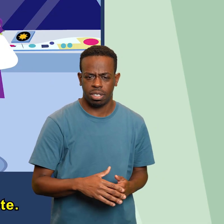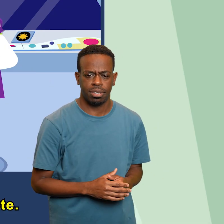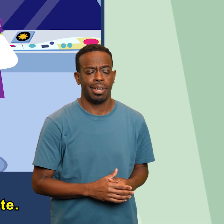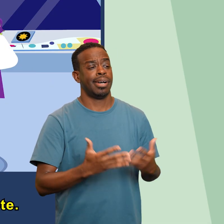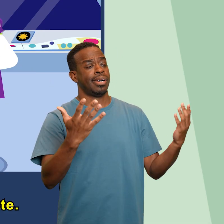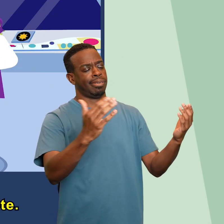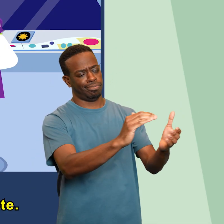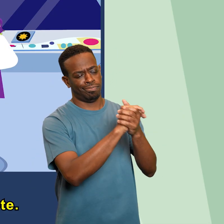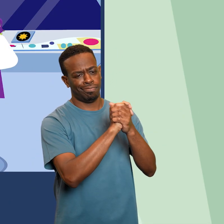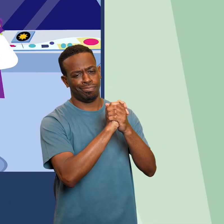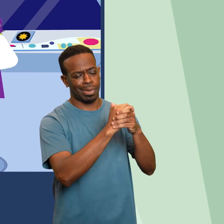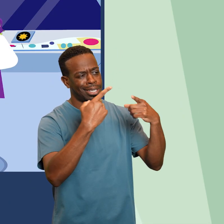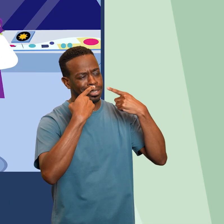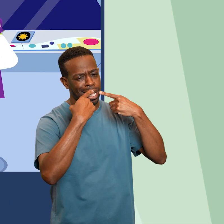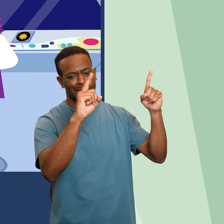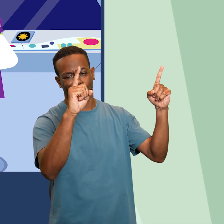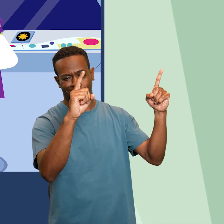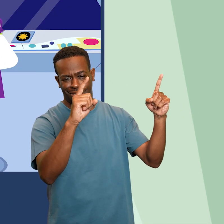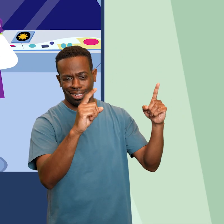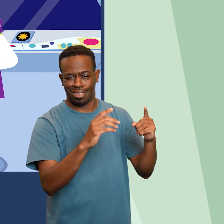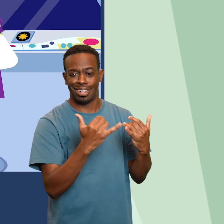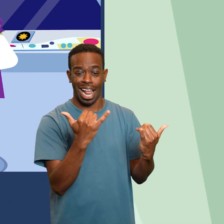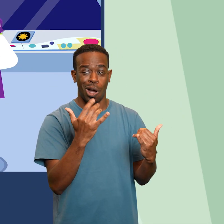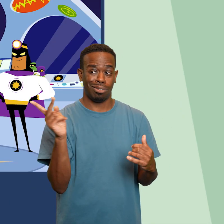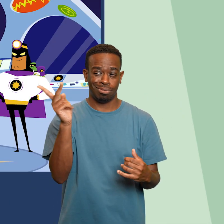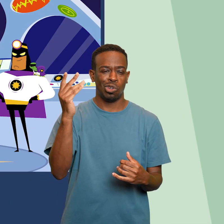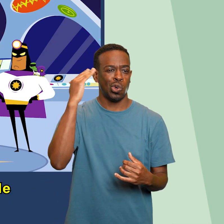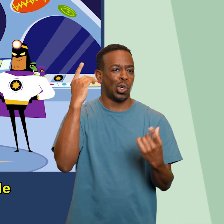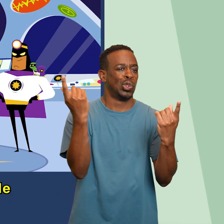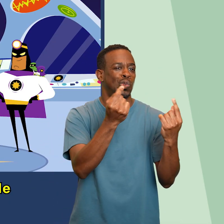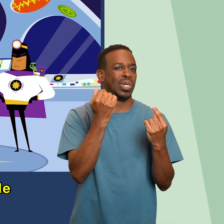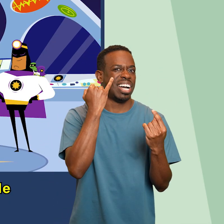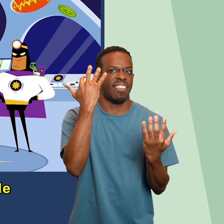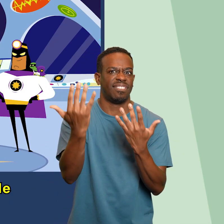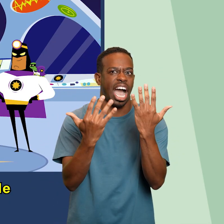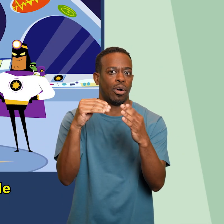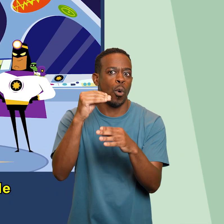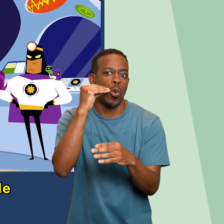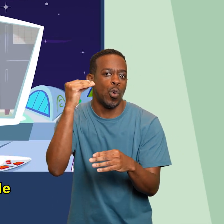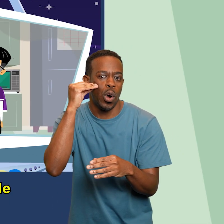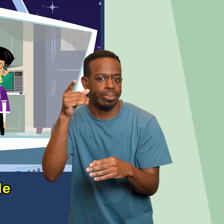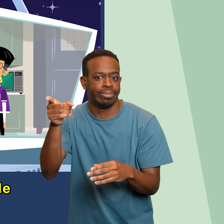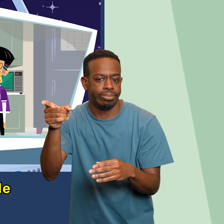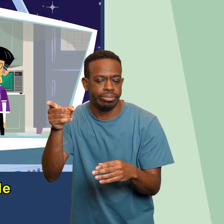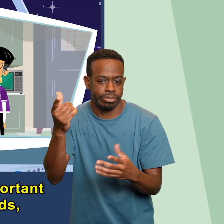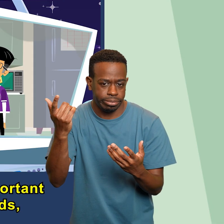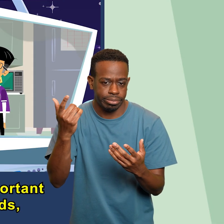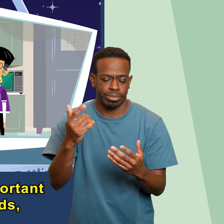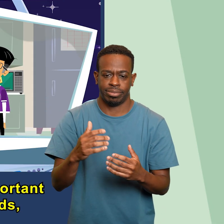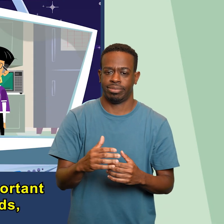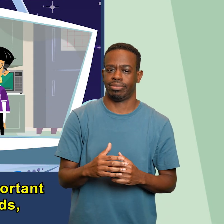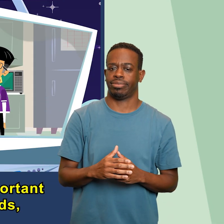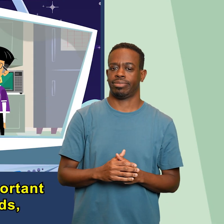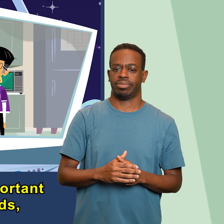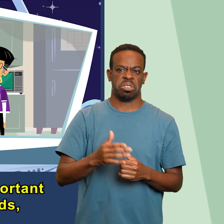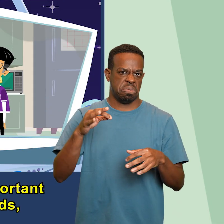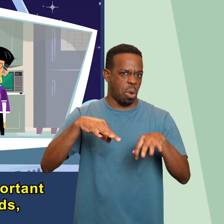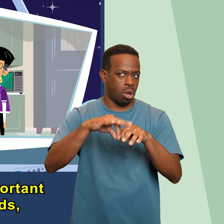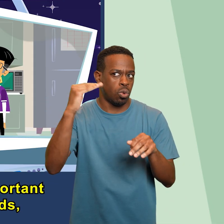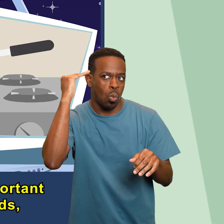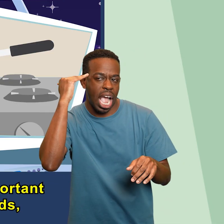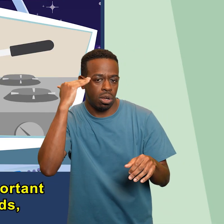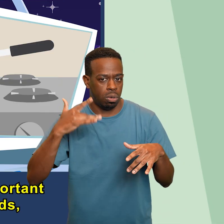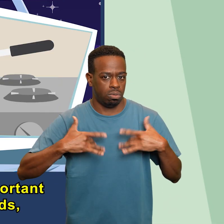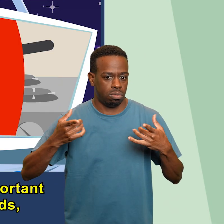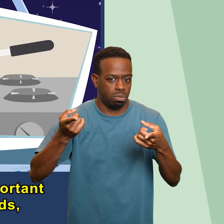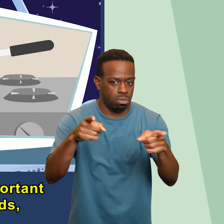Another mission complete. Thanks to you, Nova and Dexter now know how to handle a small home fire. And they also know it's important